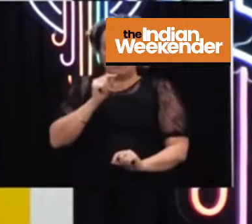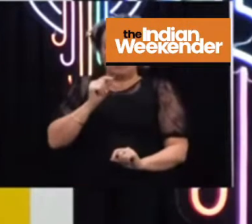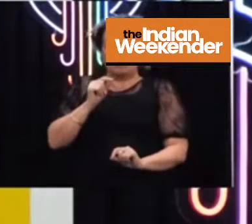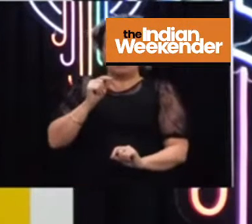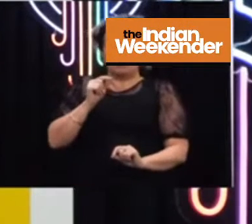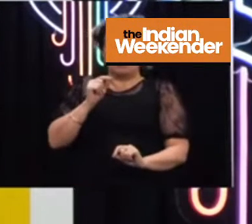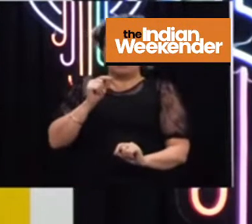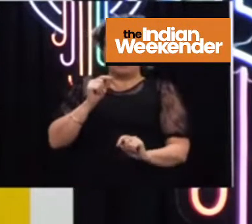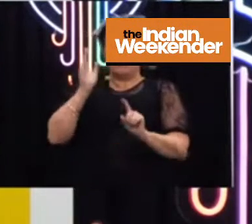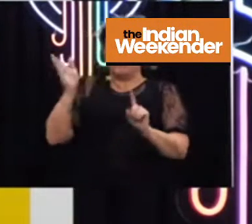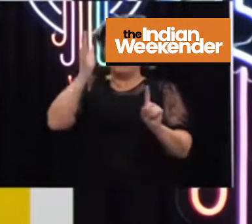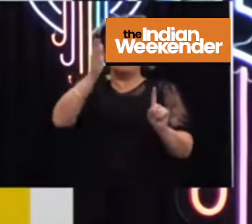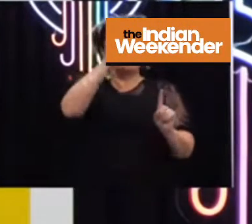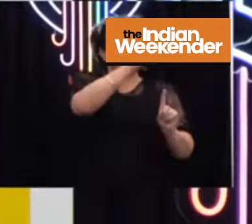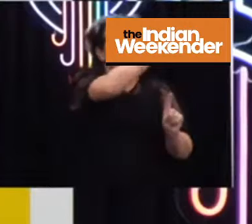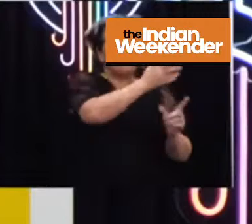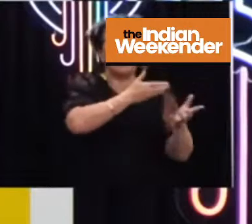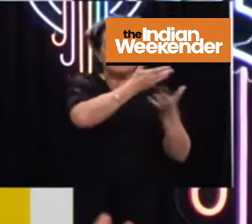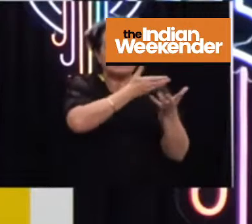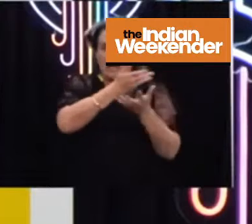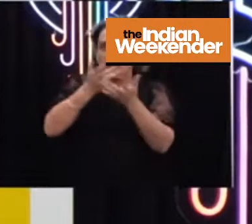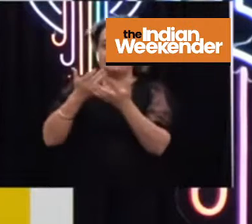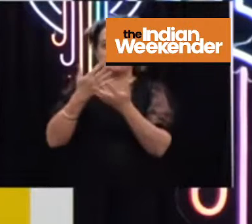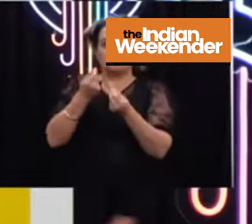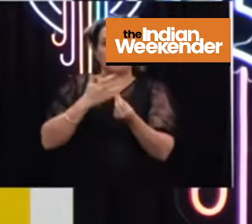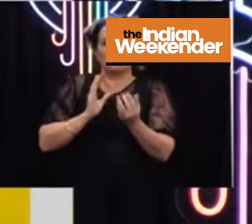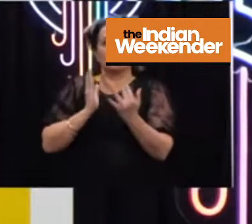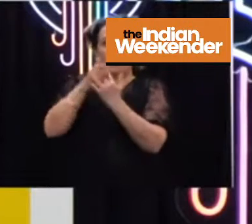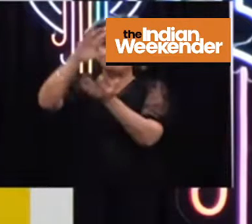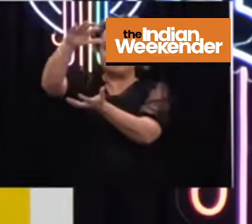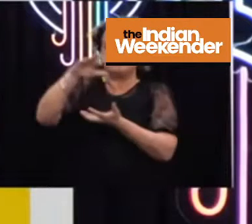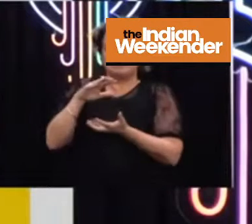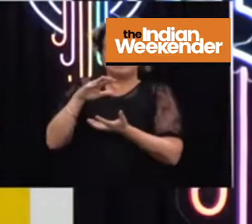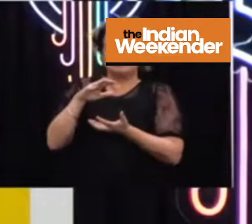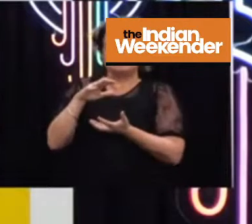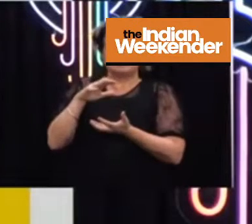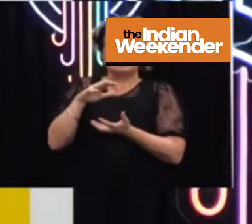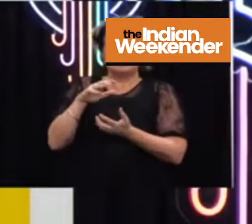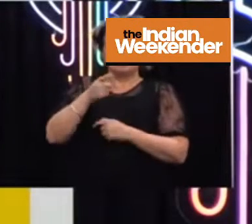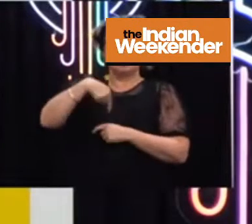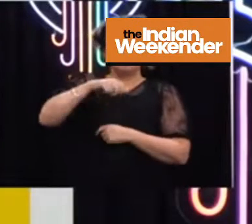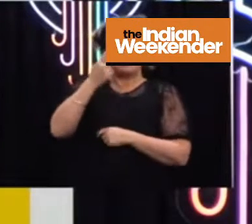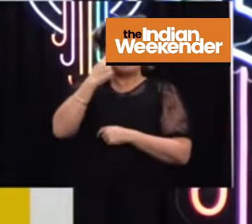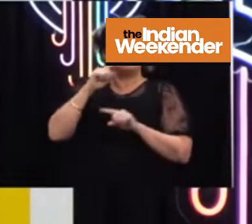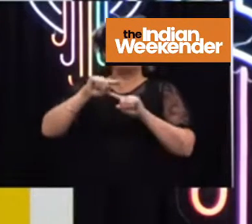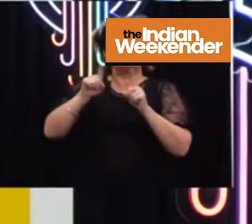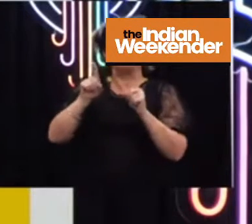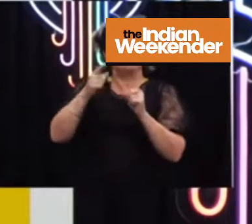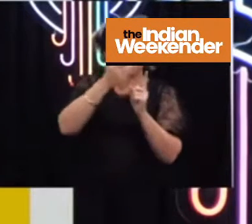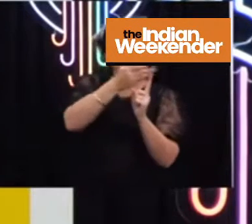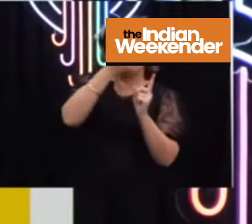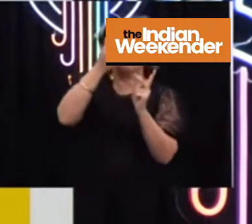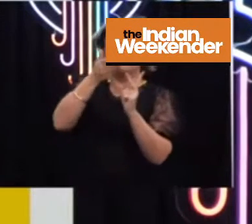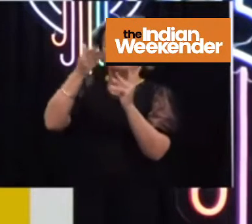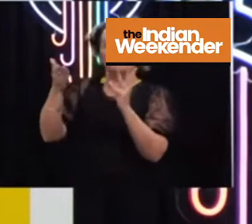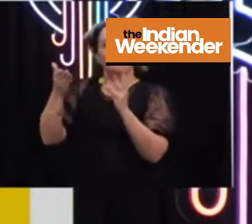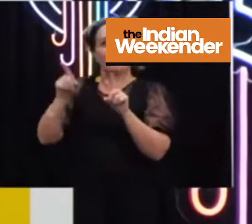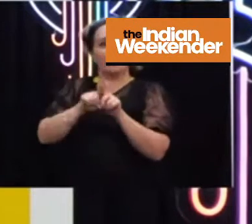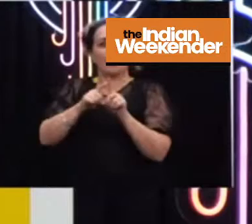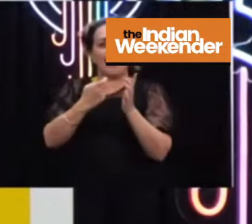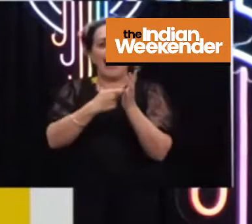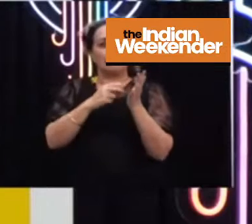our portfolio, because you'll remember that we chose multiple vaccines because there were different ones under trial,